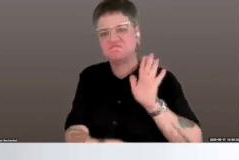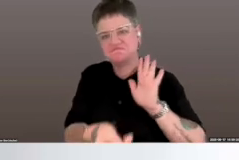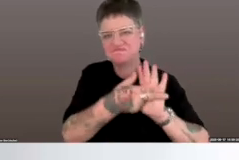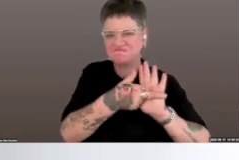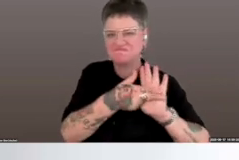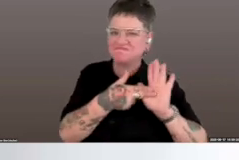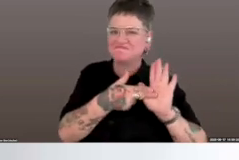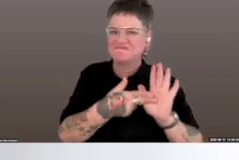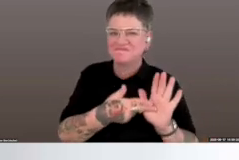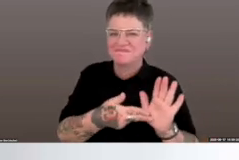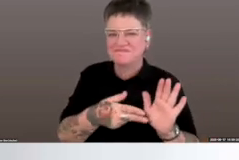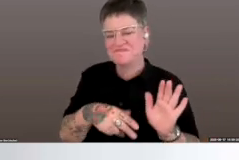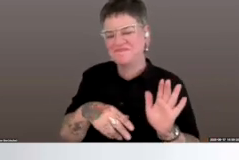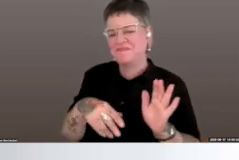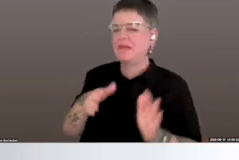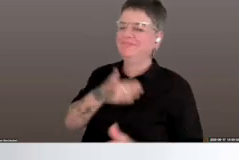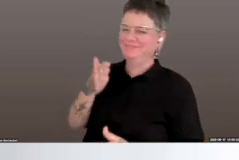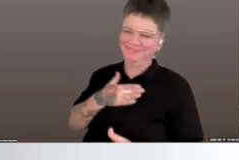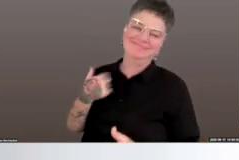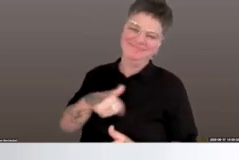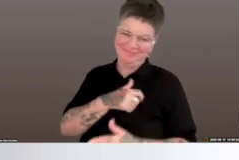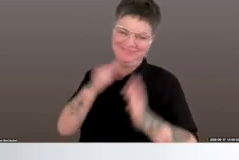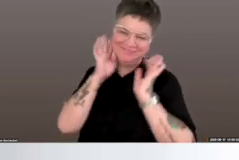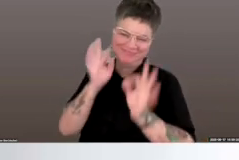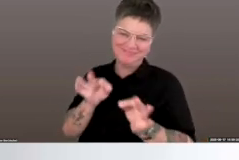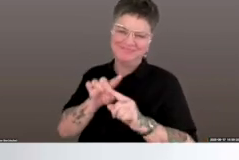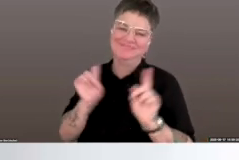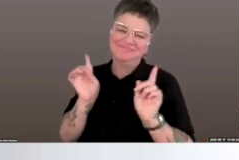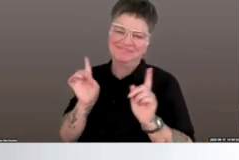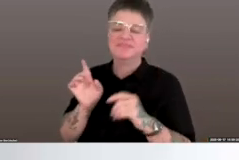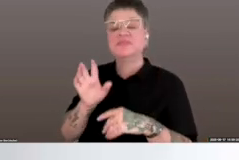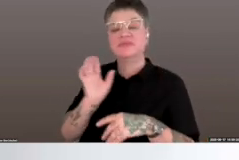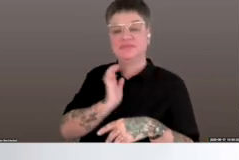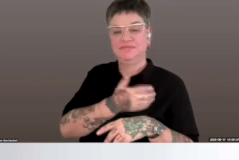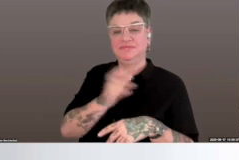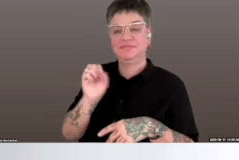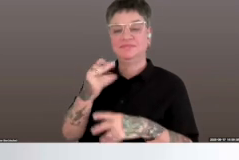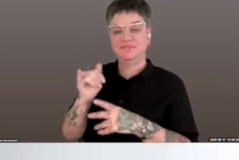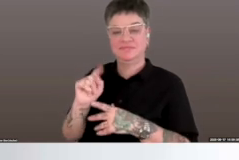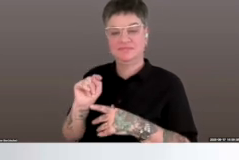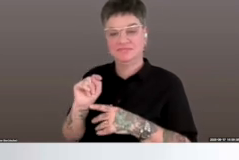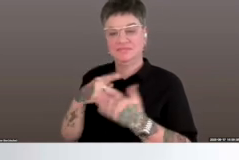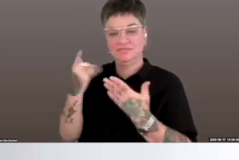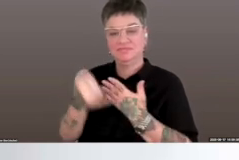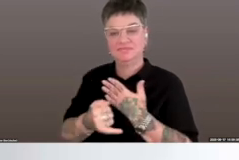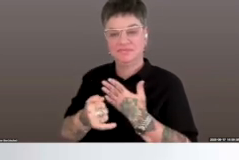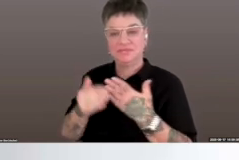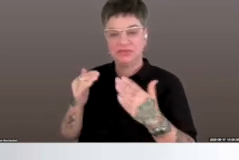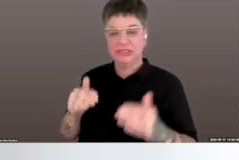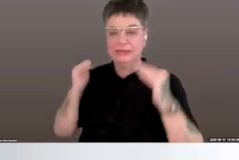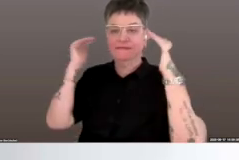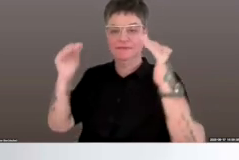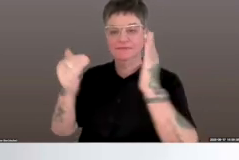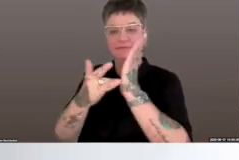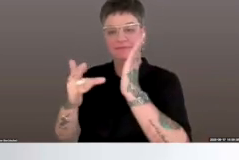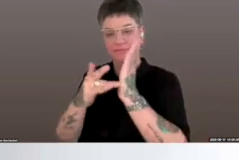we're glad that we made the choice we made then. Right. So our SHIFT project is exactly what you're talking about. SHIFT is our advanced technology demonstration